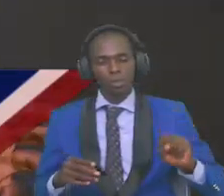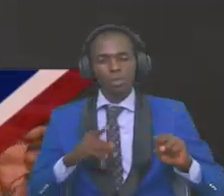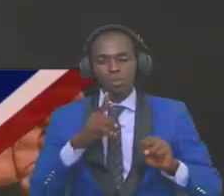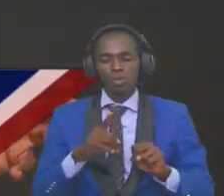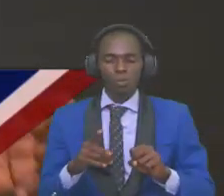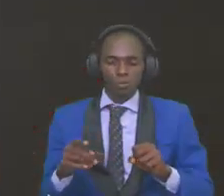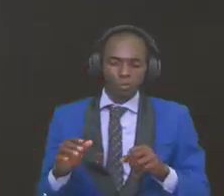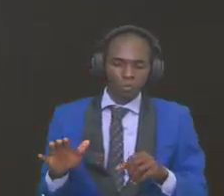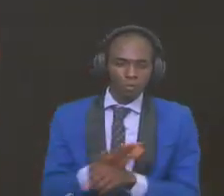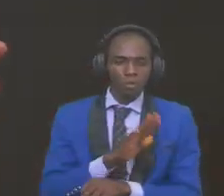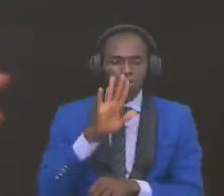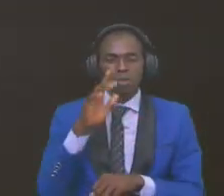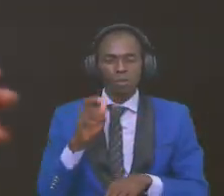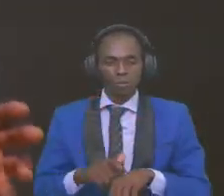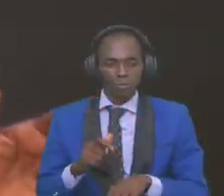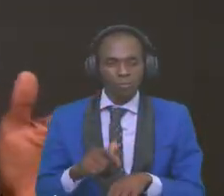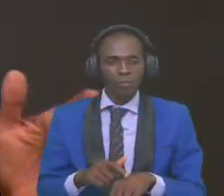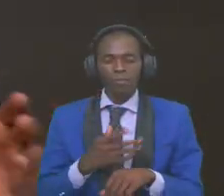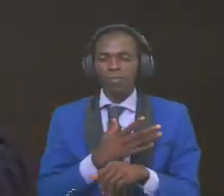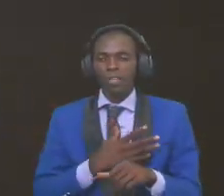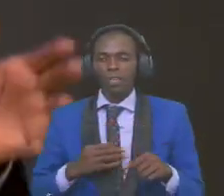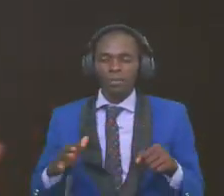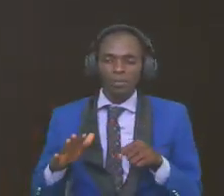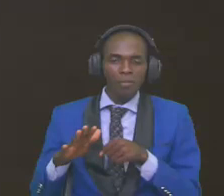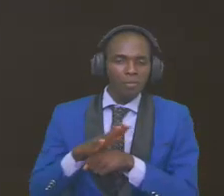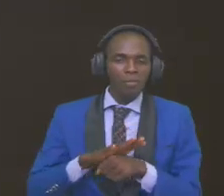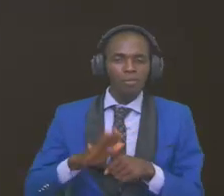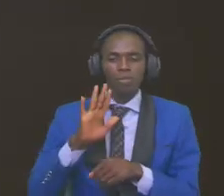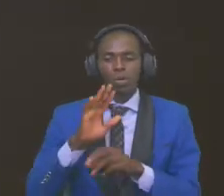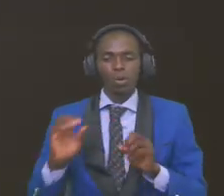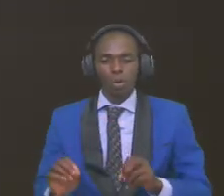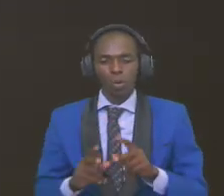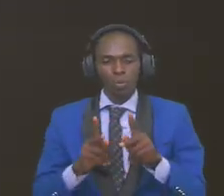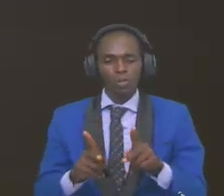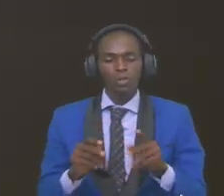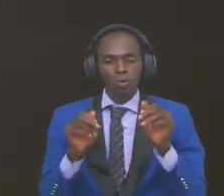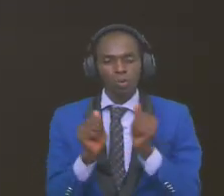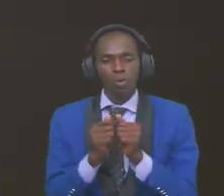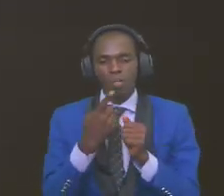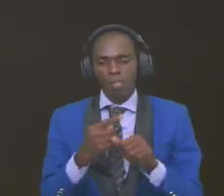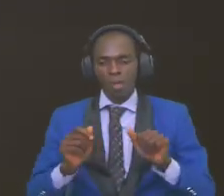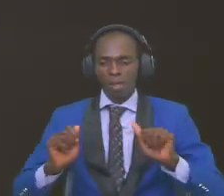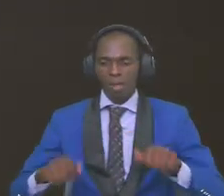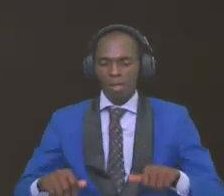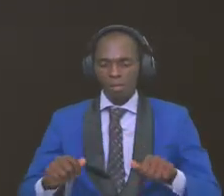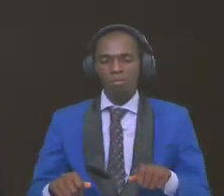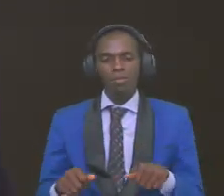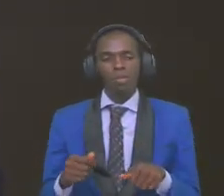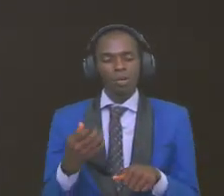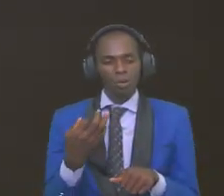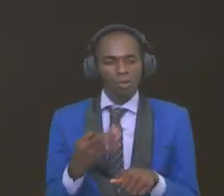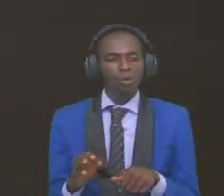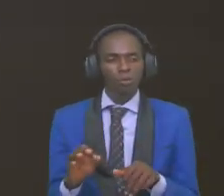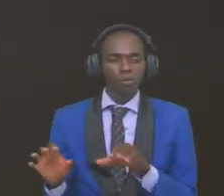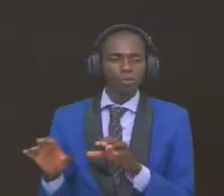time and you fill all your opportunities with the ability and the possibility